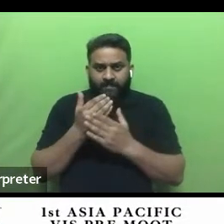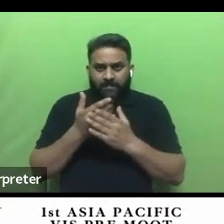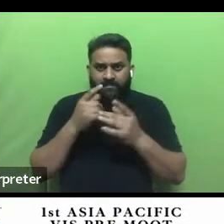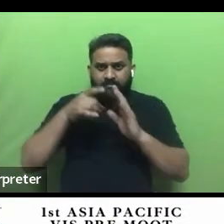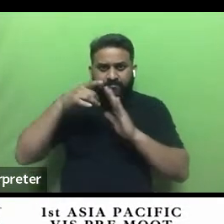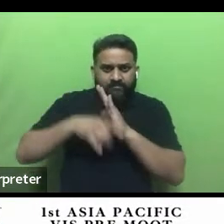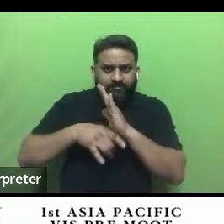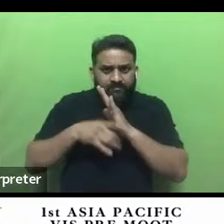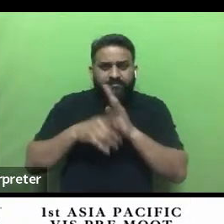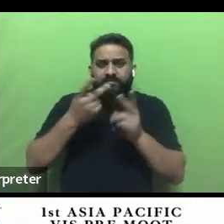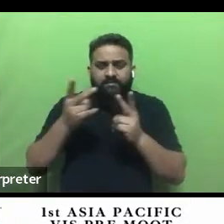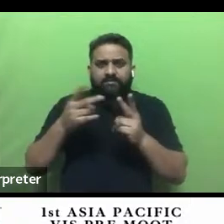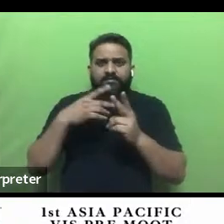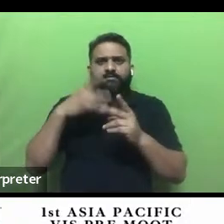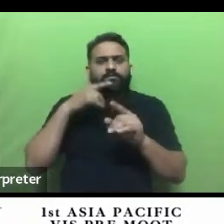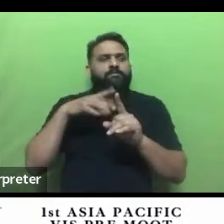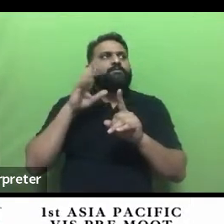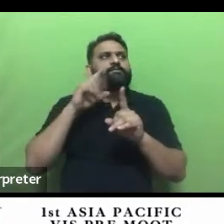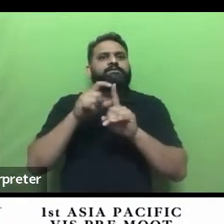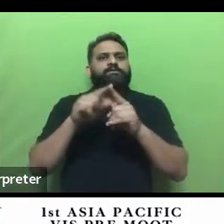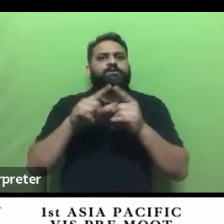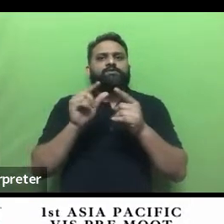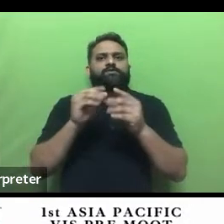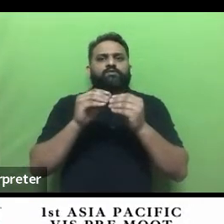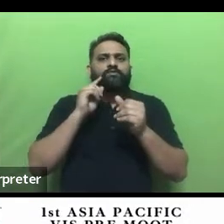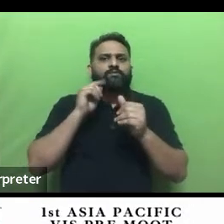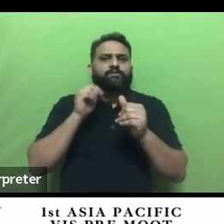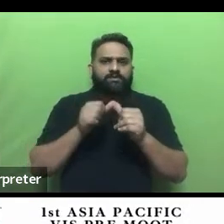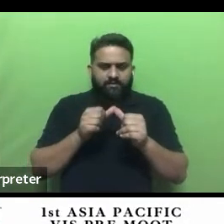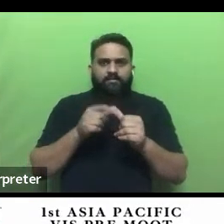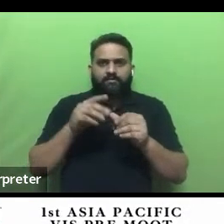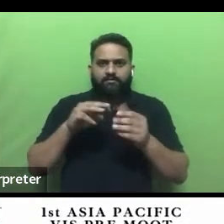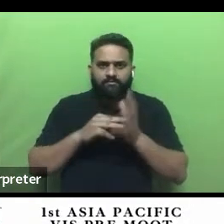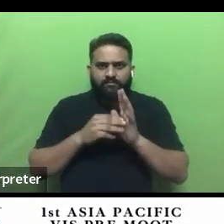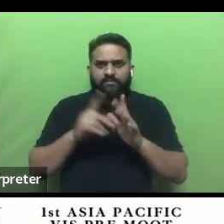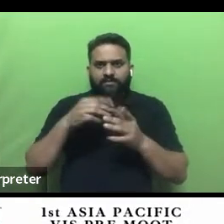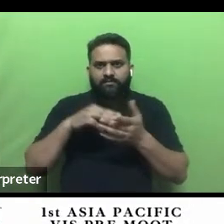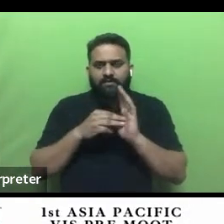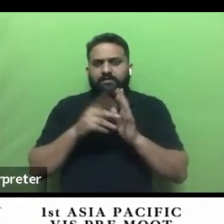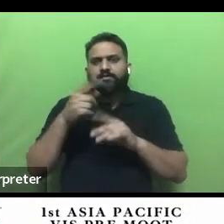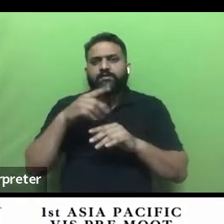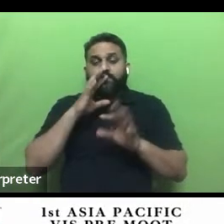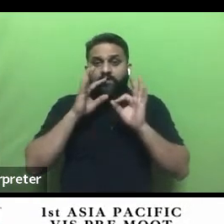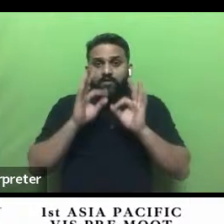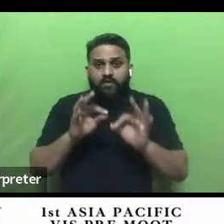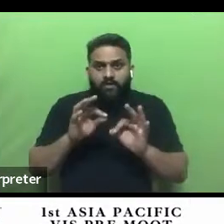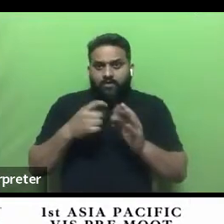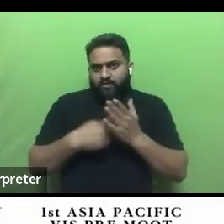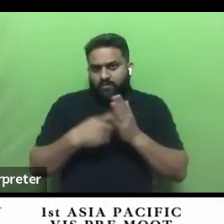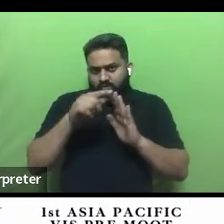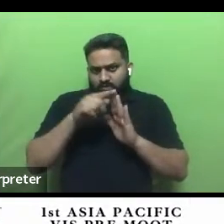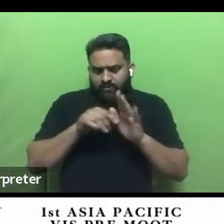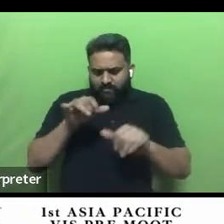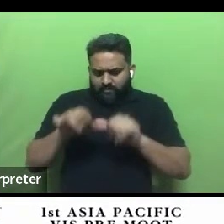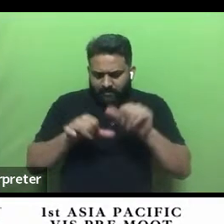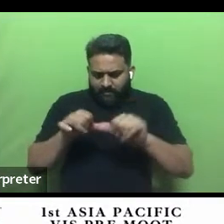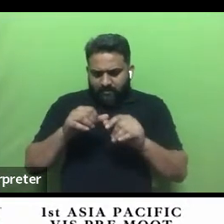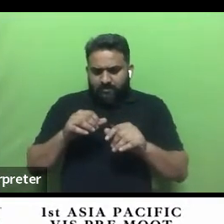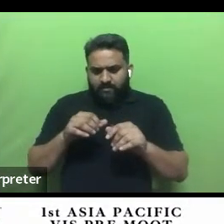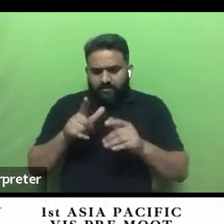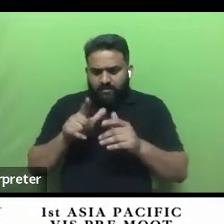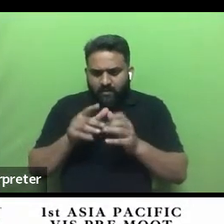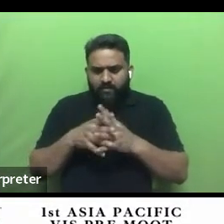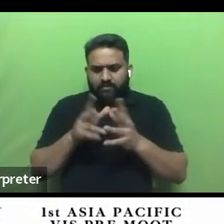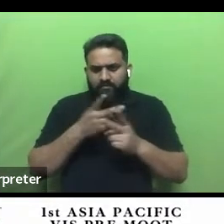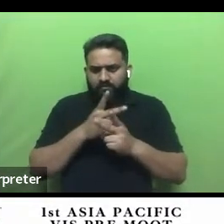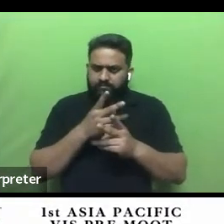have to be brought in Danubia because given the territoriality principle, proceedings under the model law can only be brought